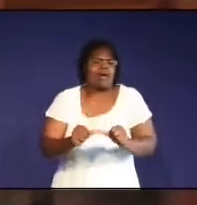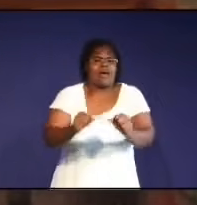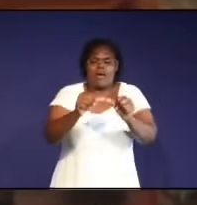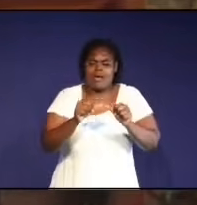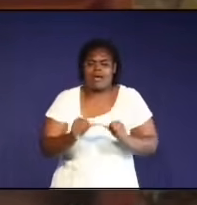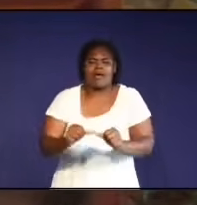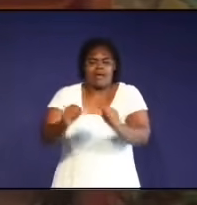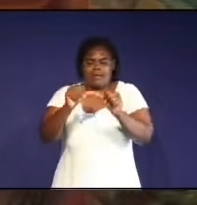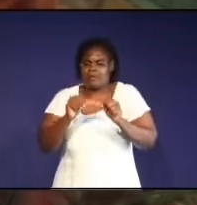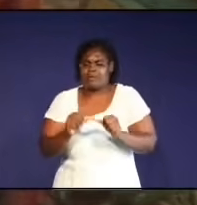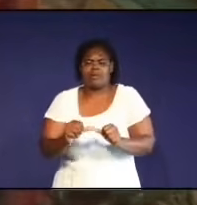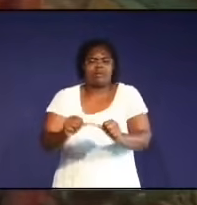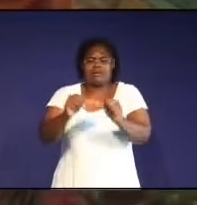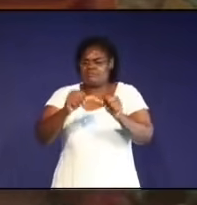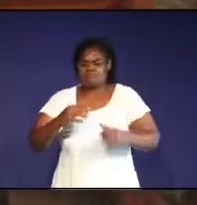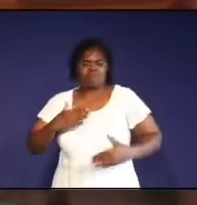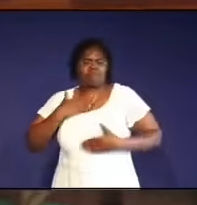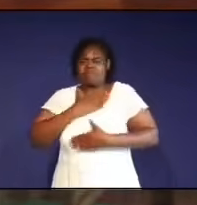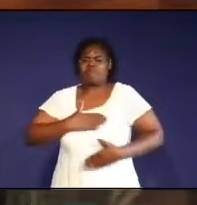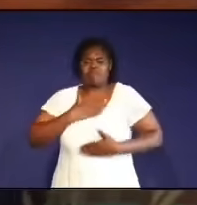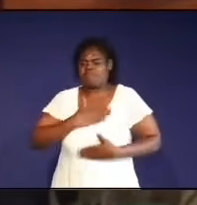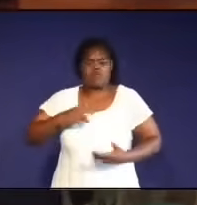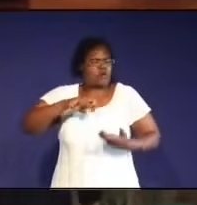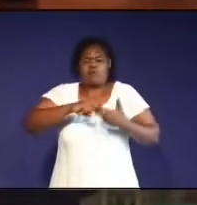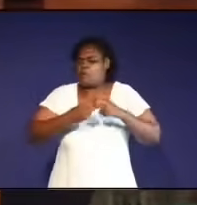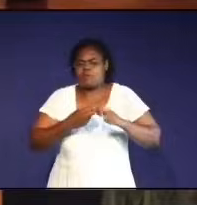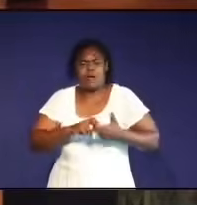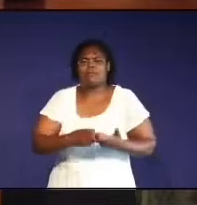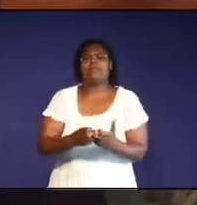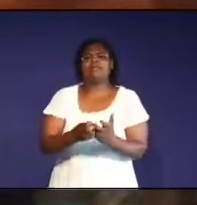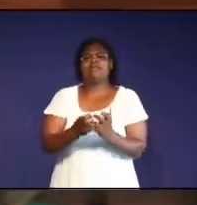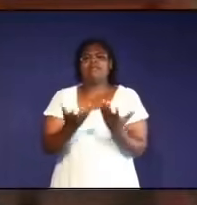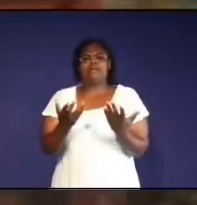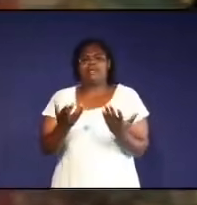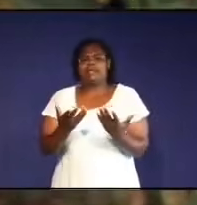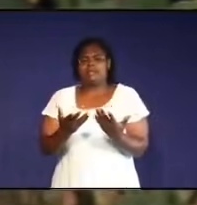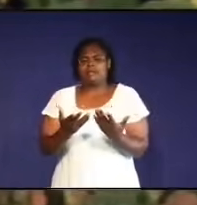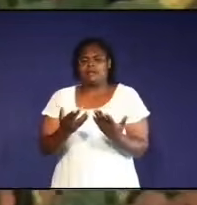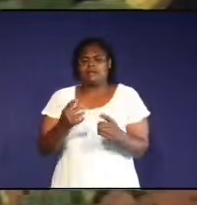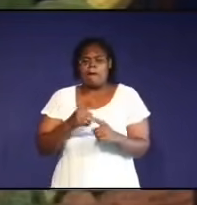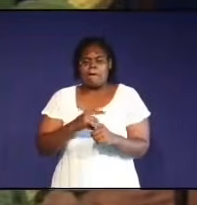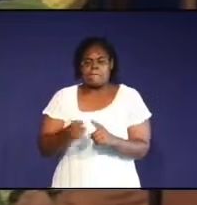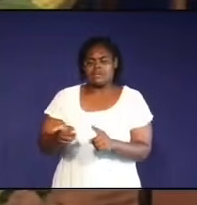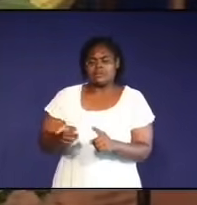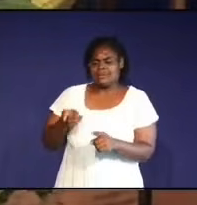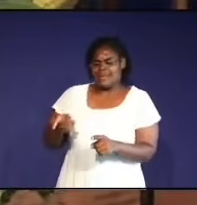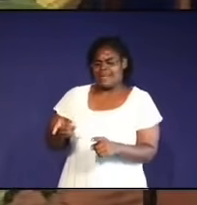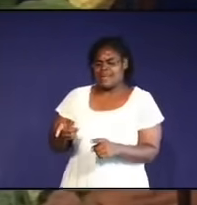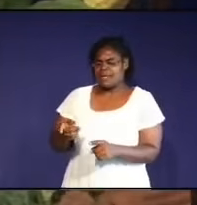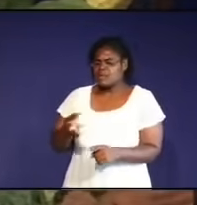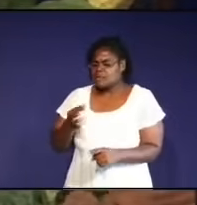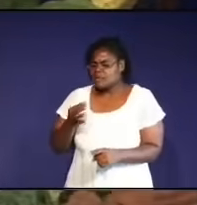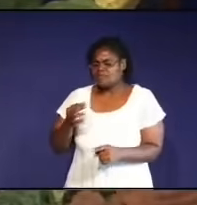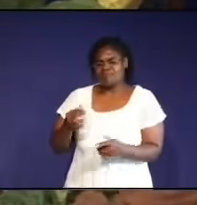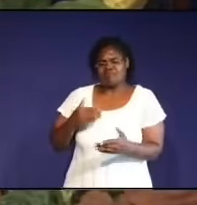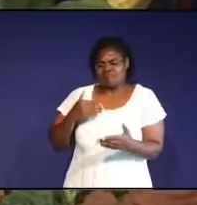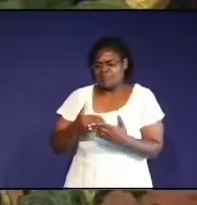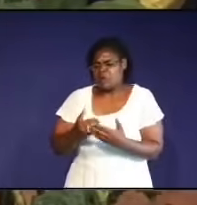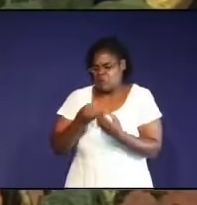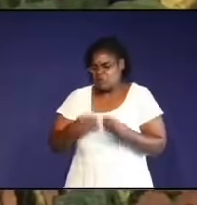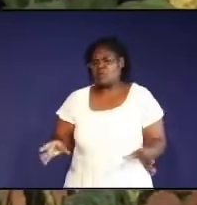prosperity. He seemed to have no trouble. He said, I almost lost my way being envious